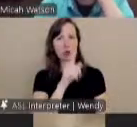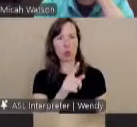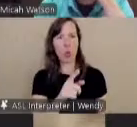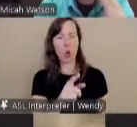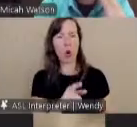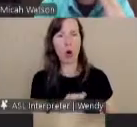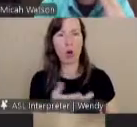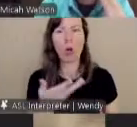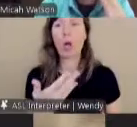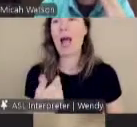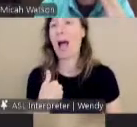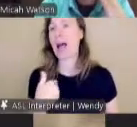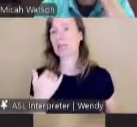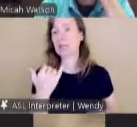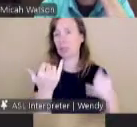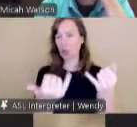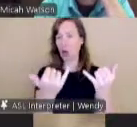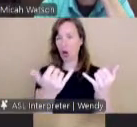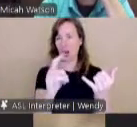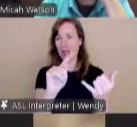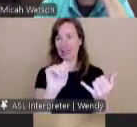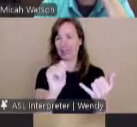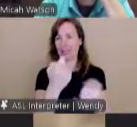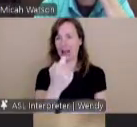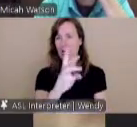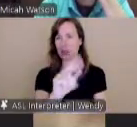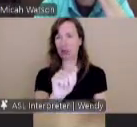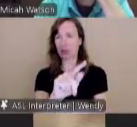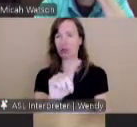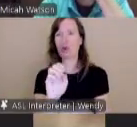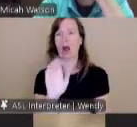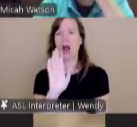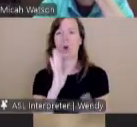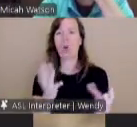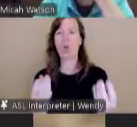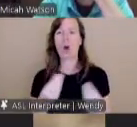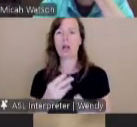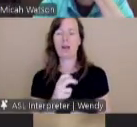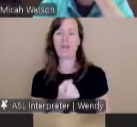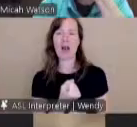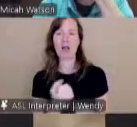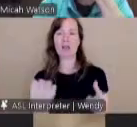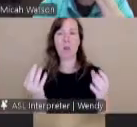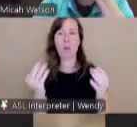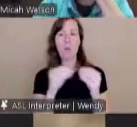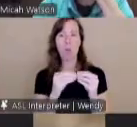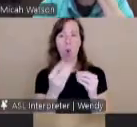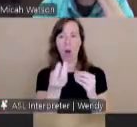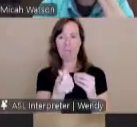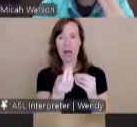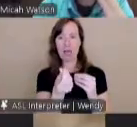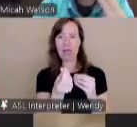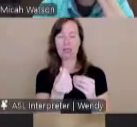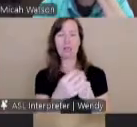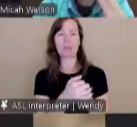the current tax rate would give us more money